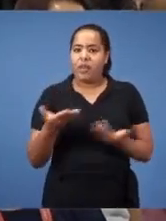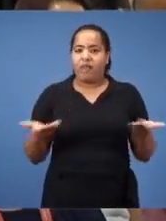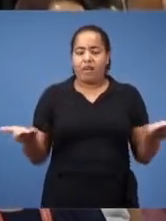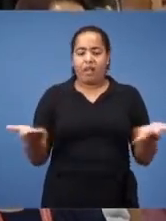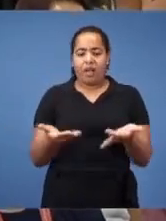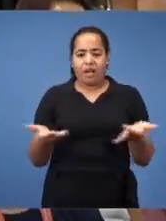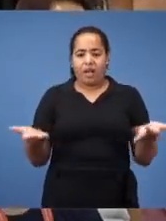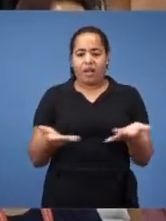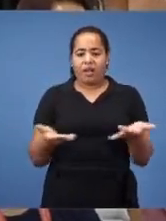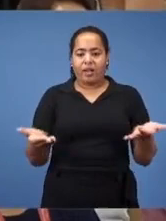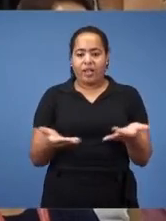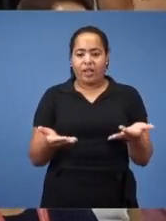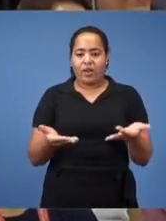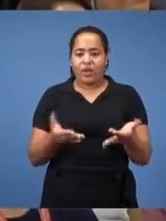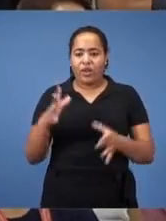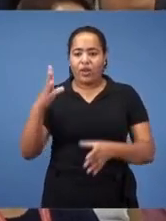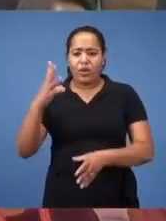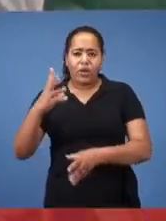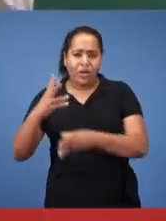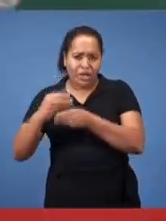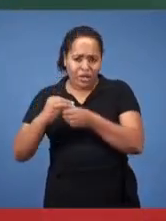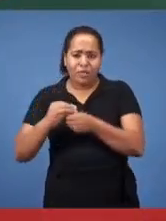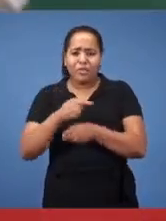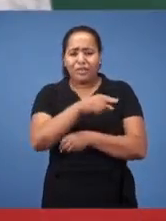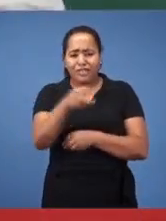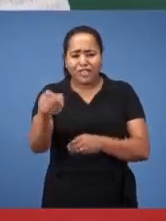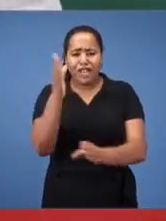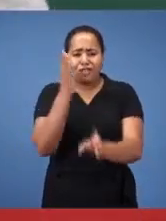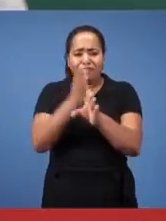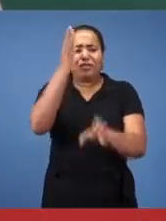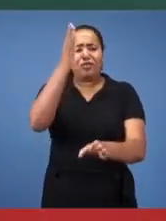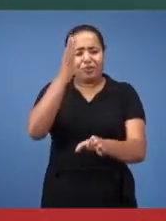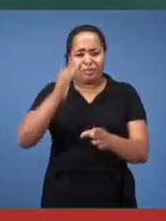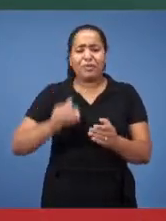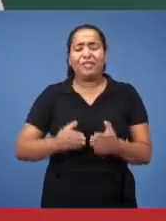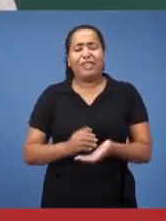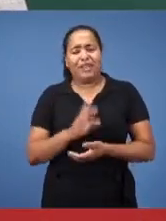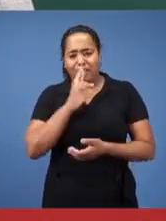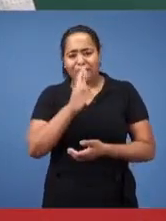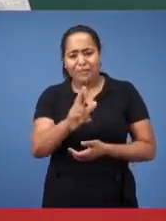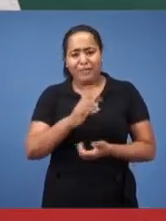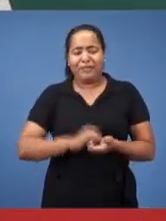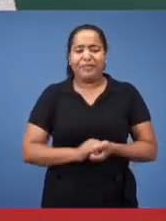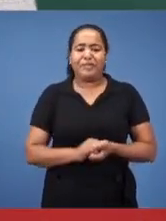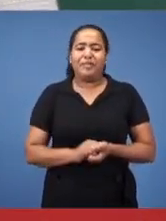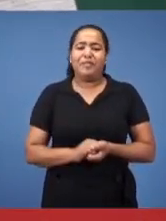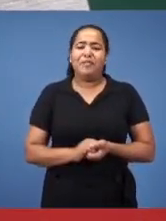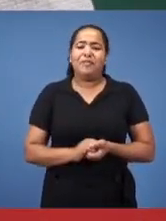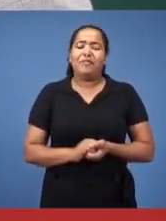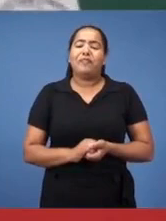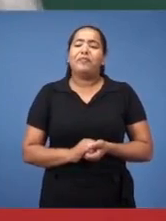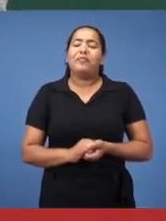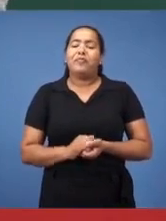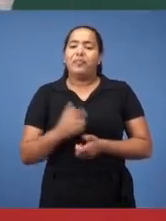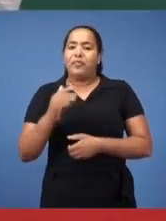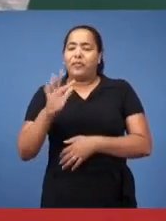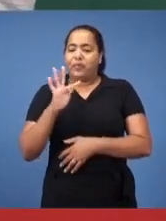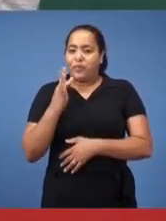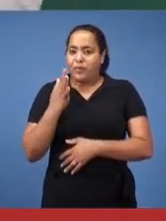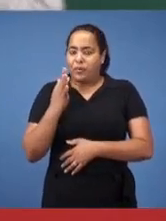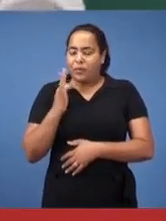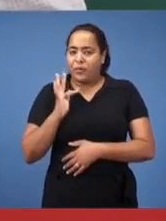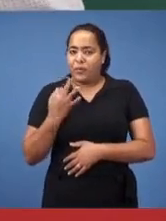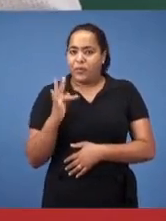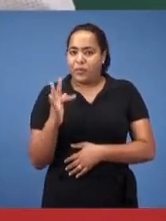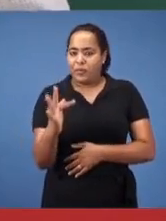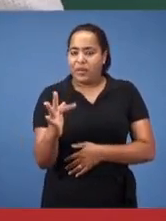The soon here, we are summarizing because the brethren already found the verse. So they're soon